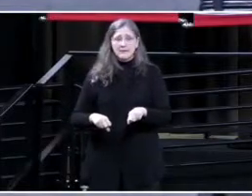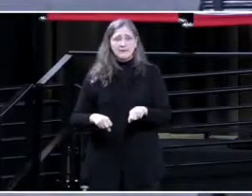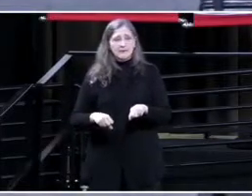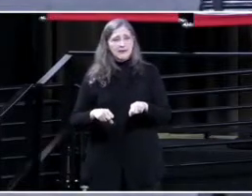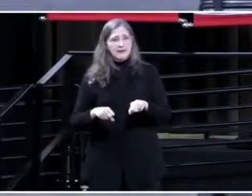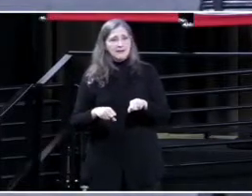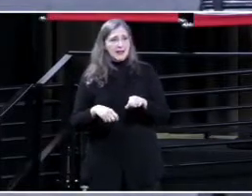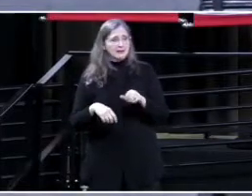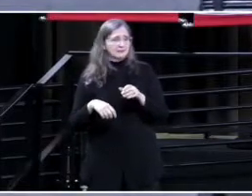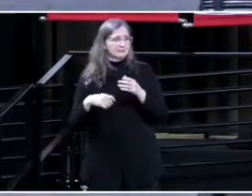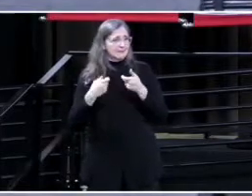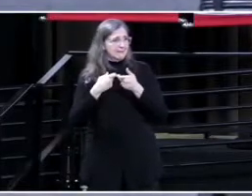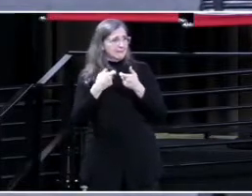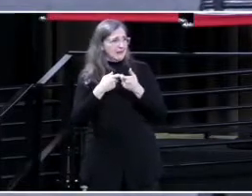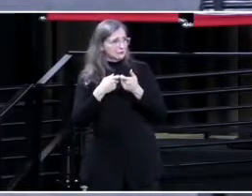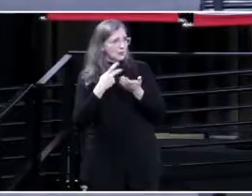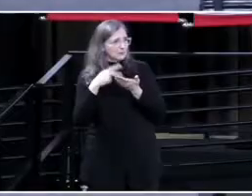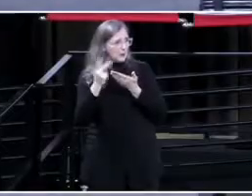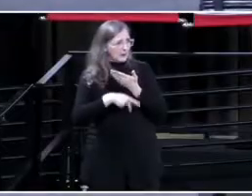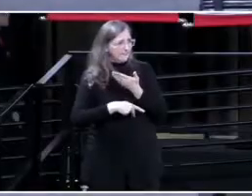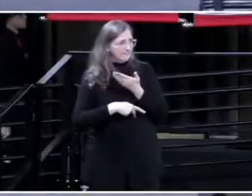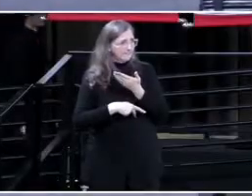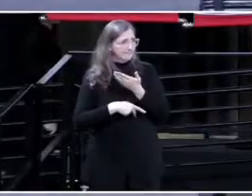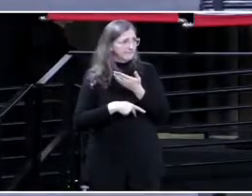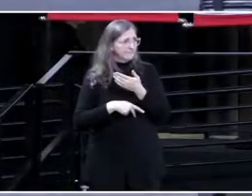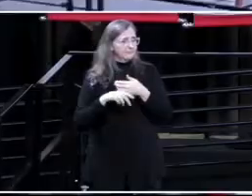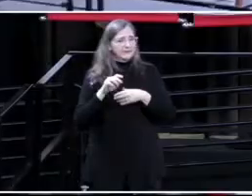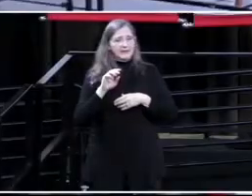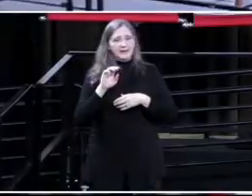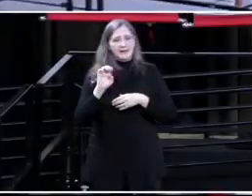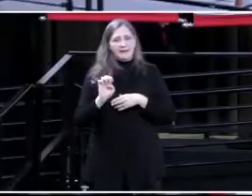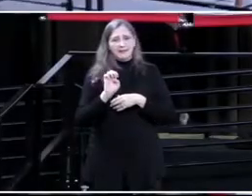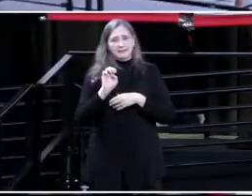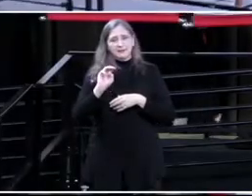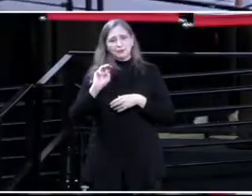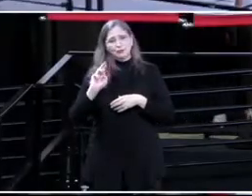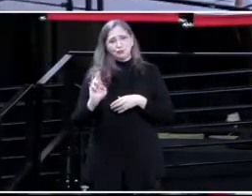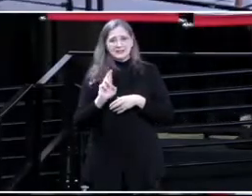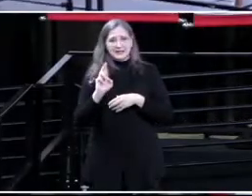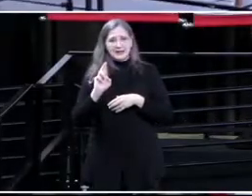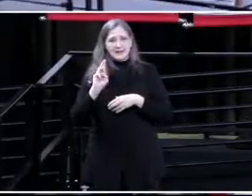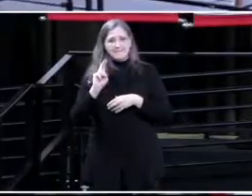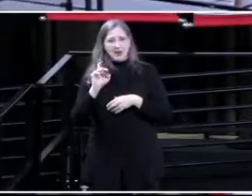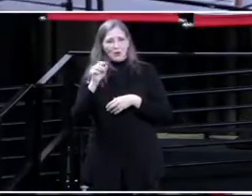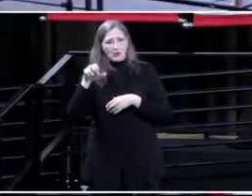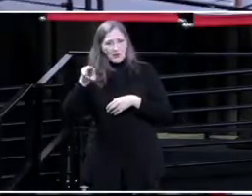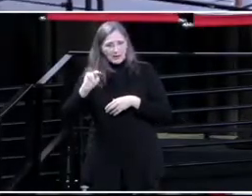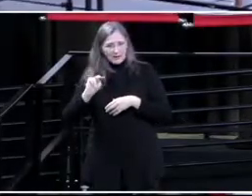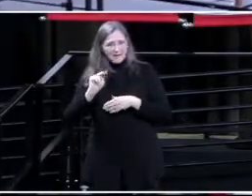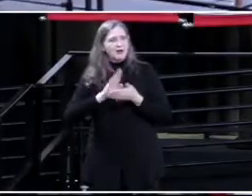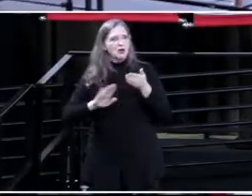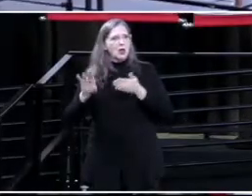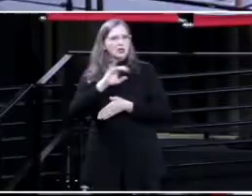the digital program. Ella Risa Mariquin, College of the Arts.